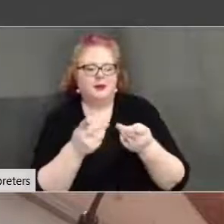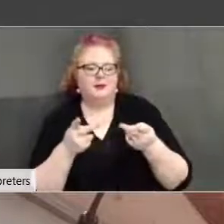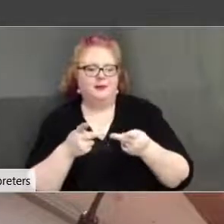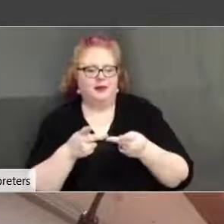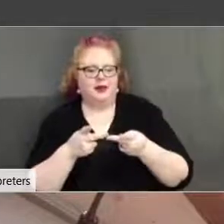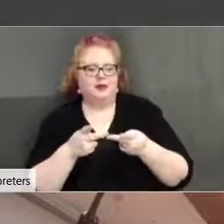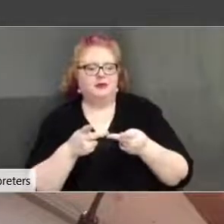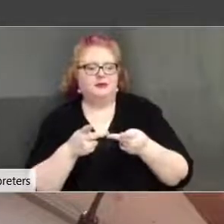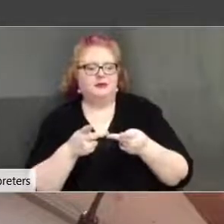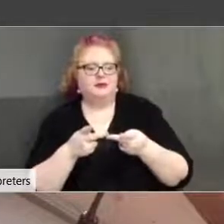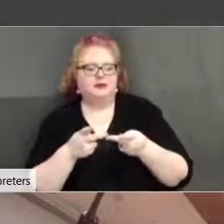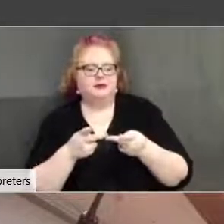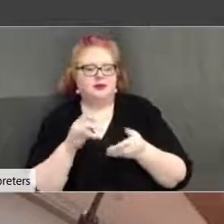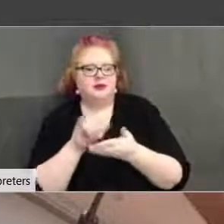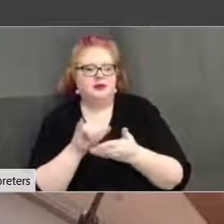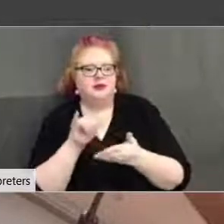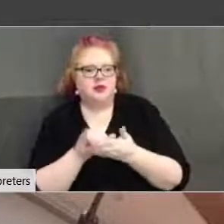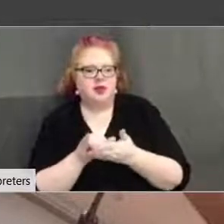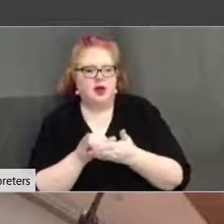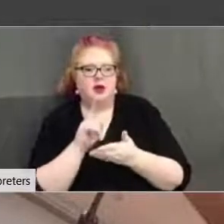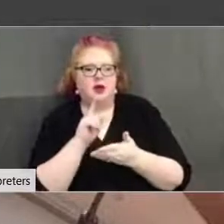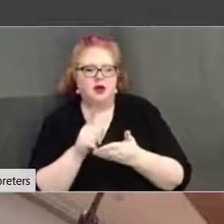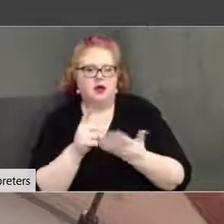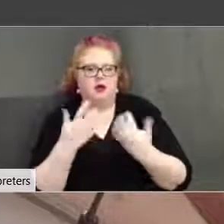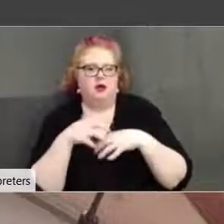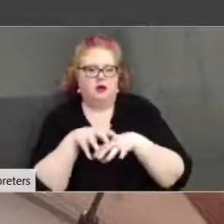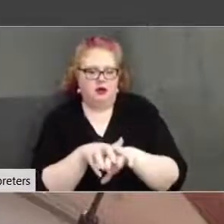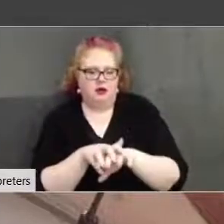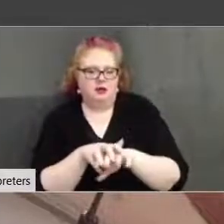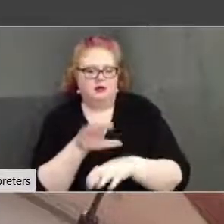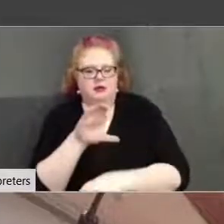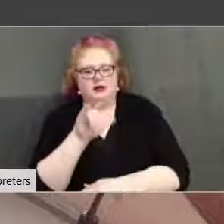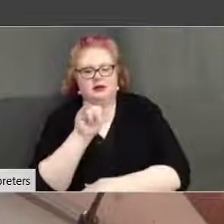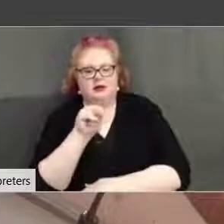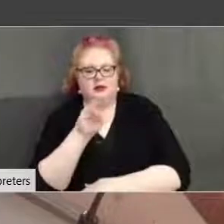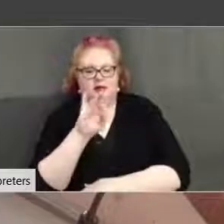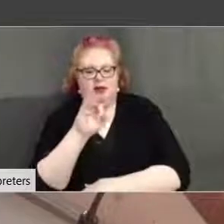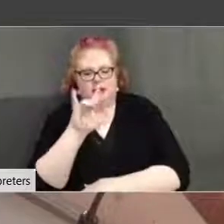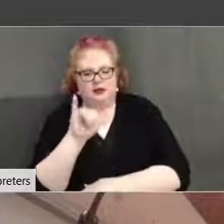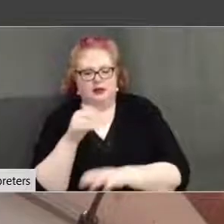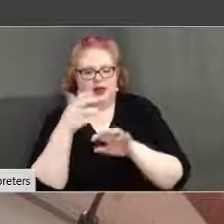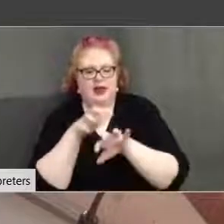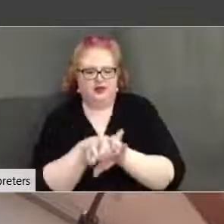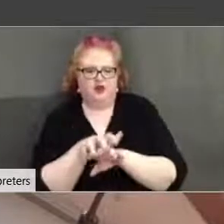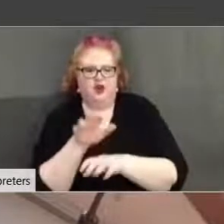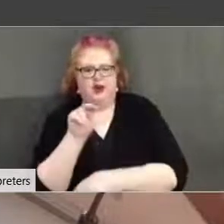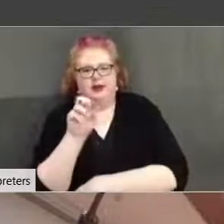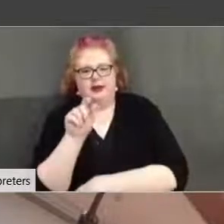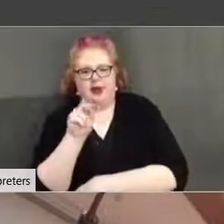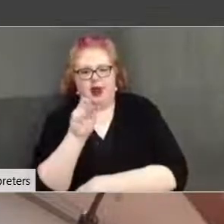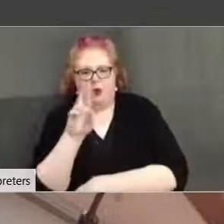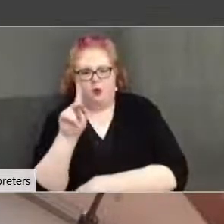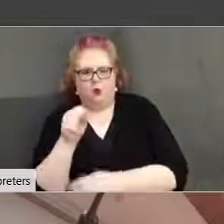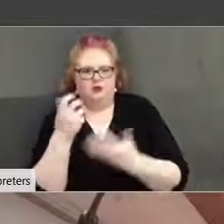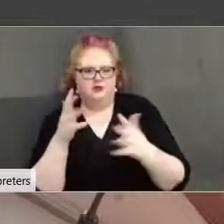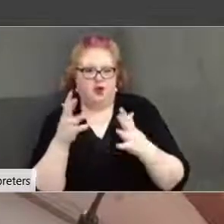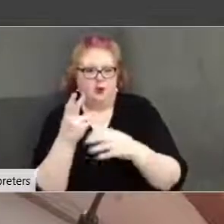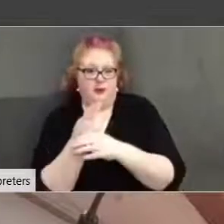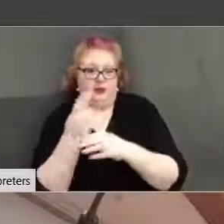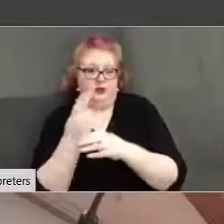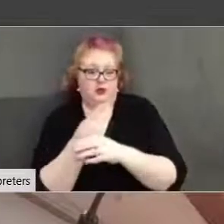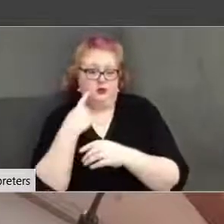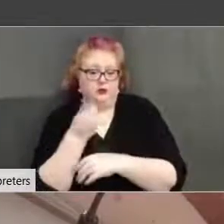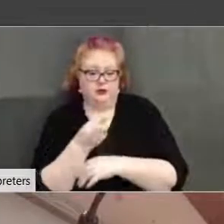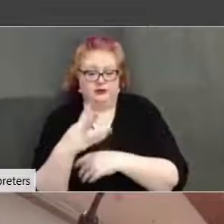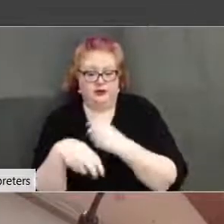where clinically integrated networks have been in place for several years, and kind of what their baseline was before the clinically